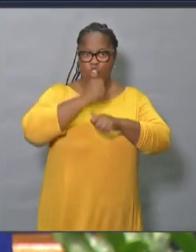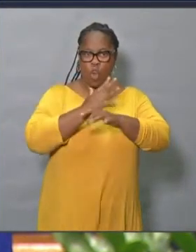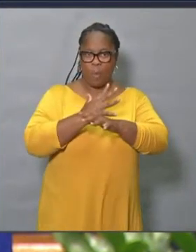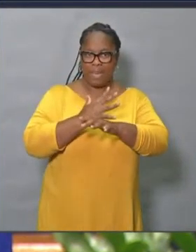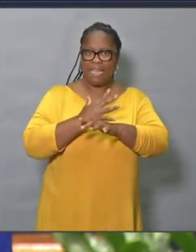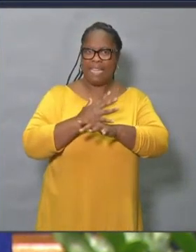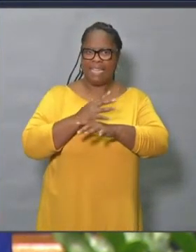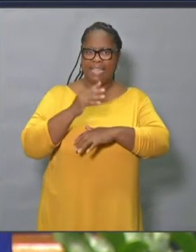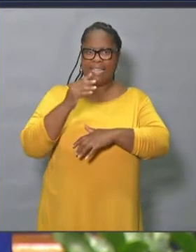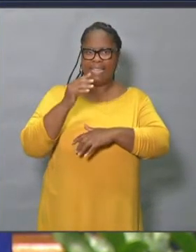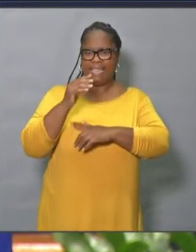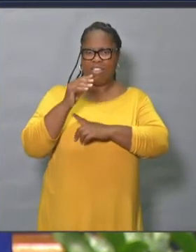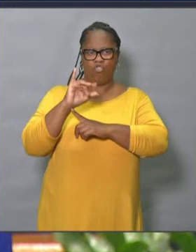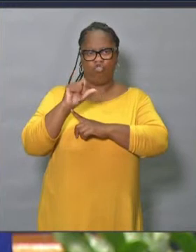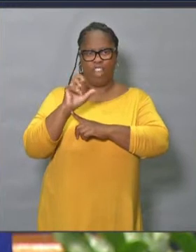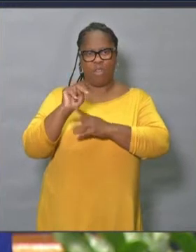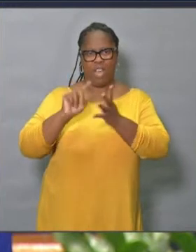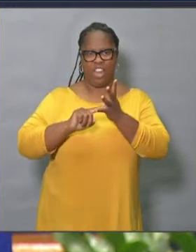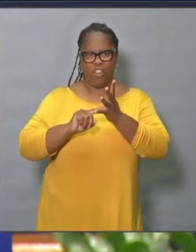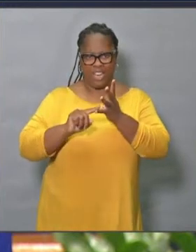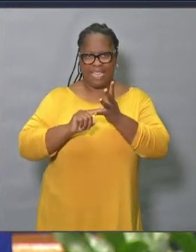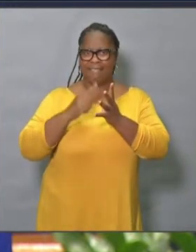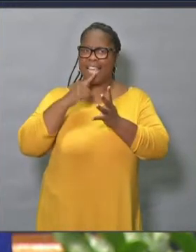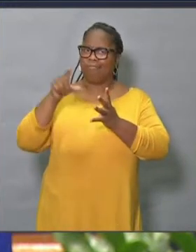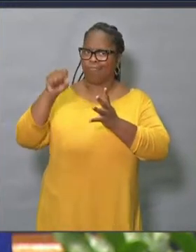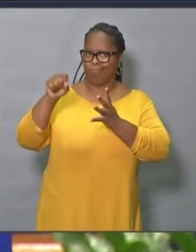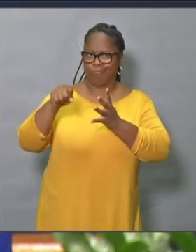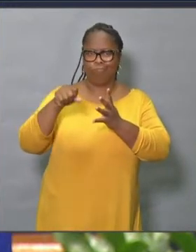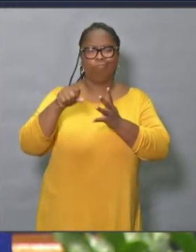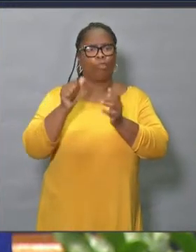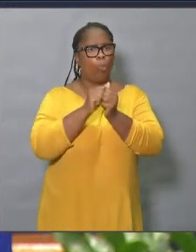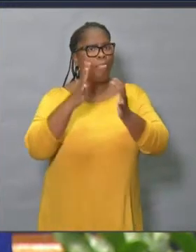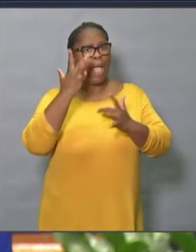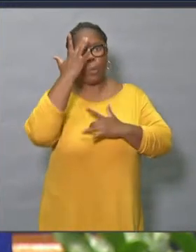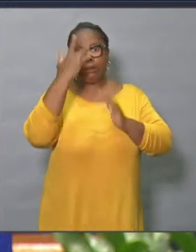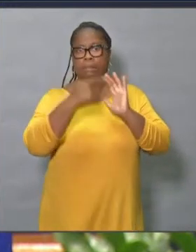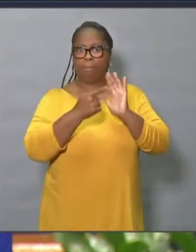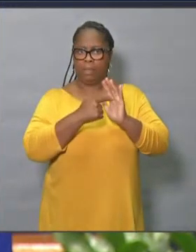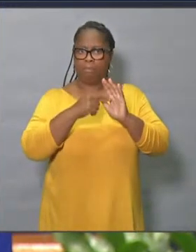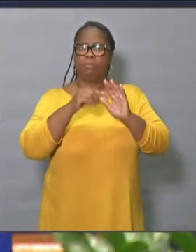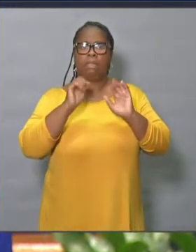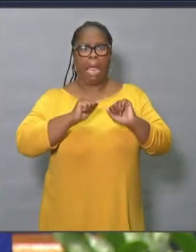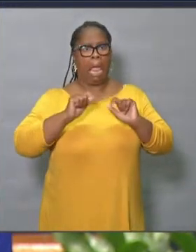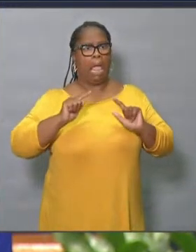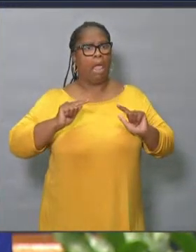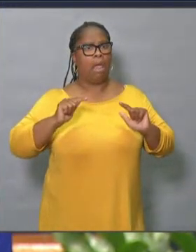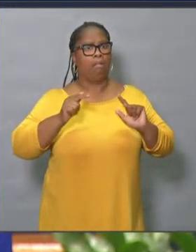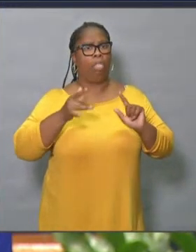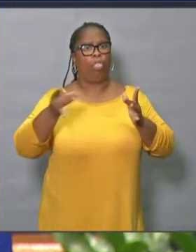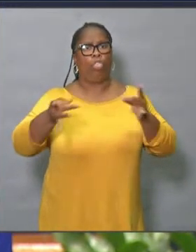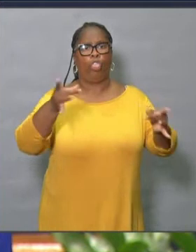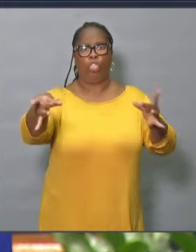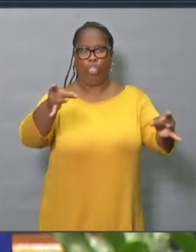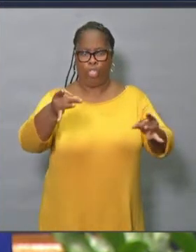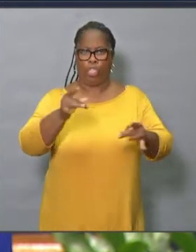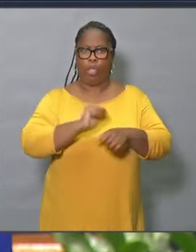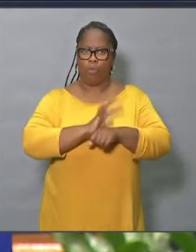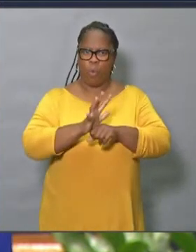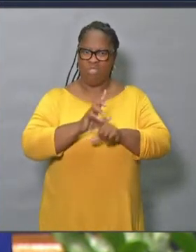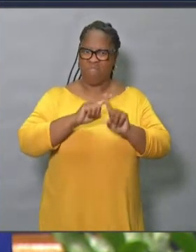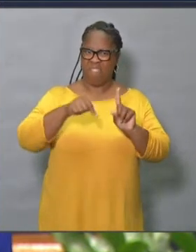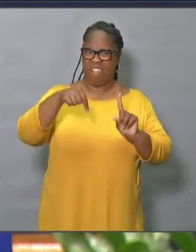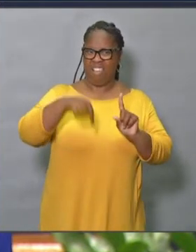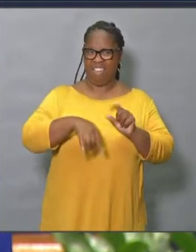January that confirmed that there was asymptomatic transmission, that the virus could do that. But yet the county,